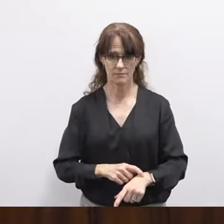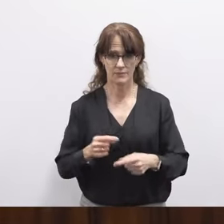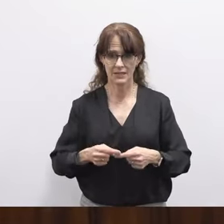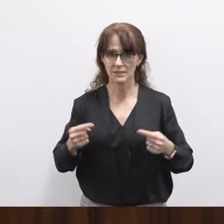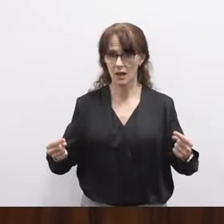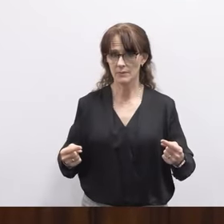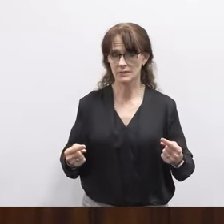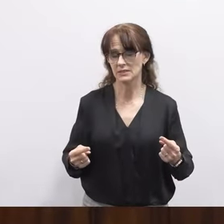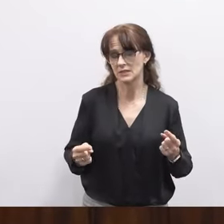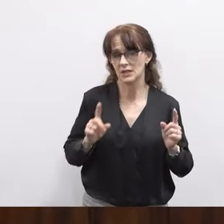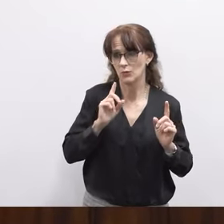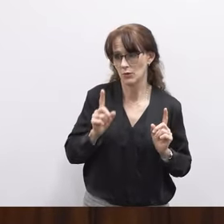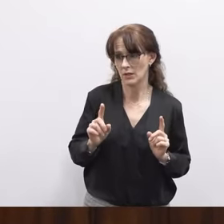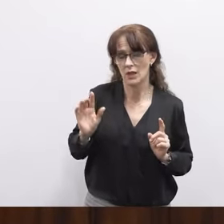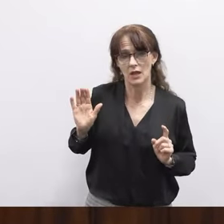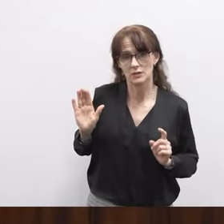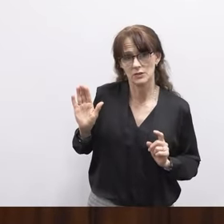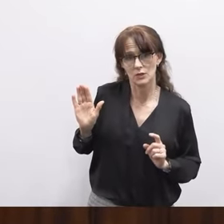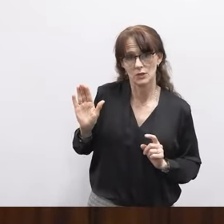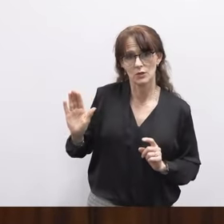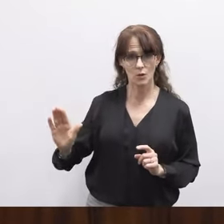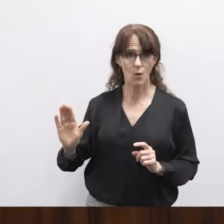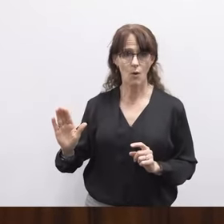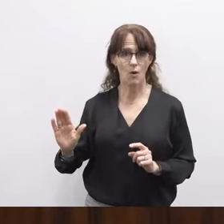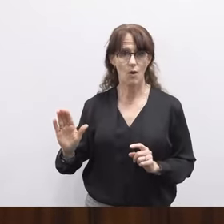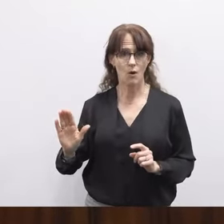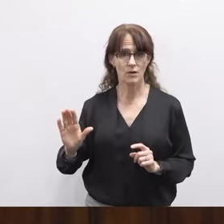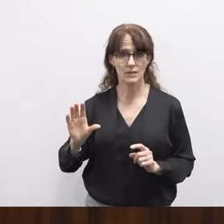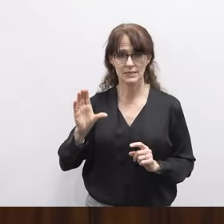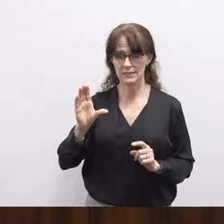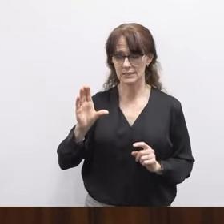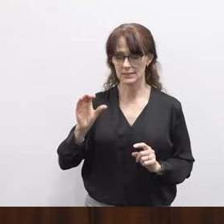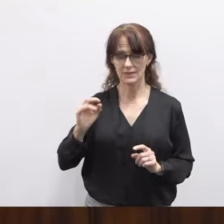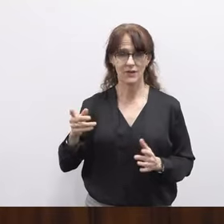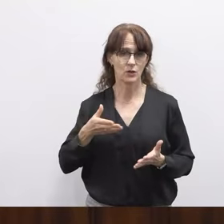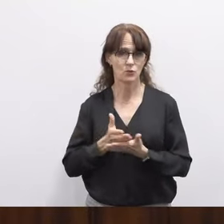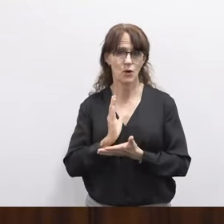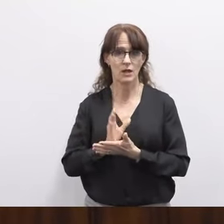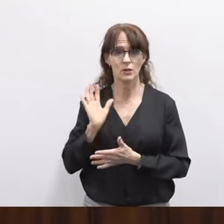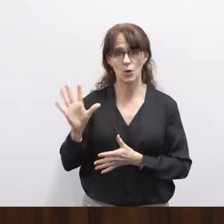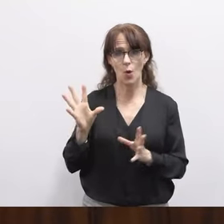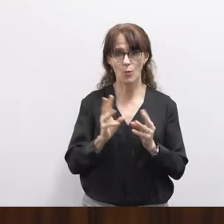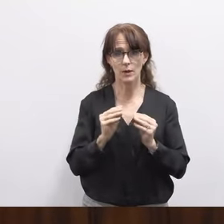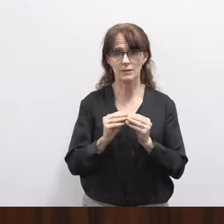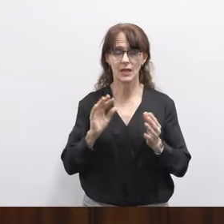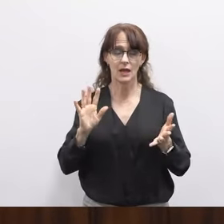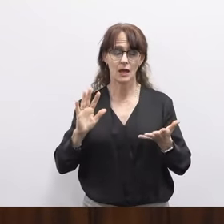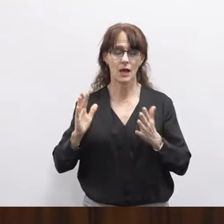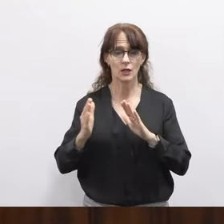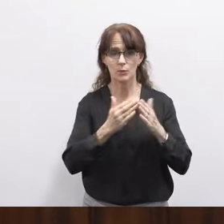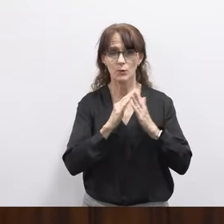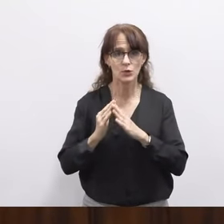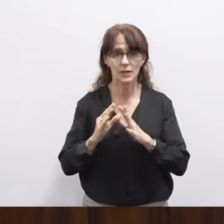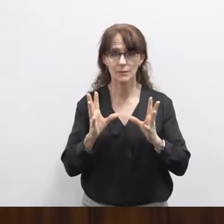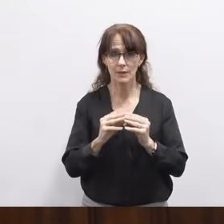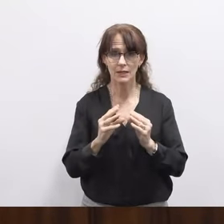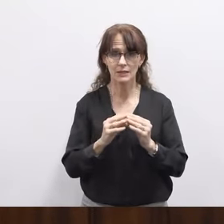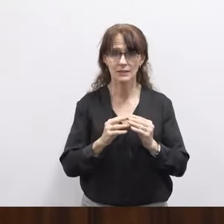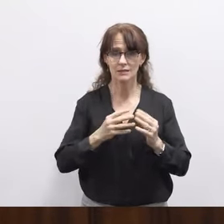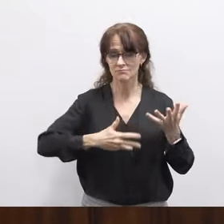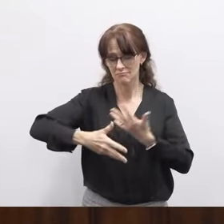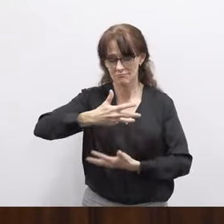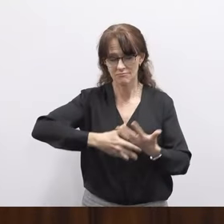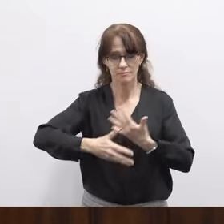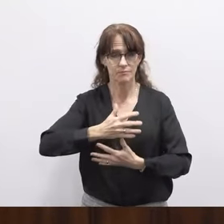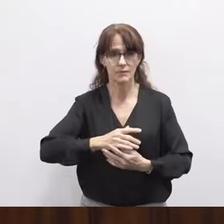opposite. It is your civic right. This is your meeting. This is a community meeting. This is civic engagement. So